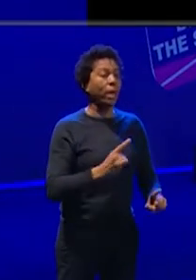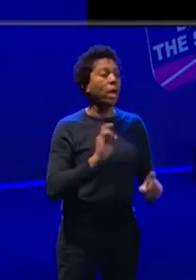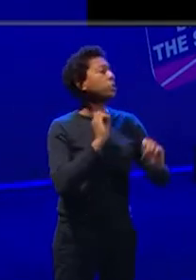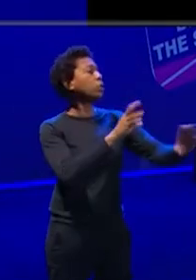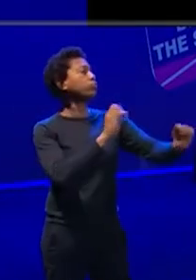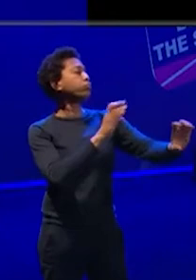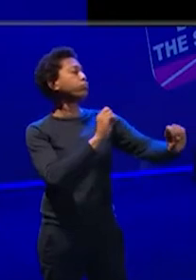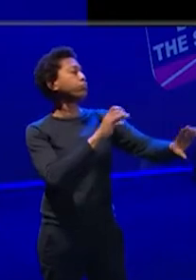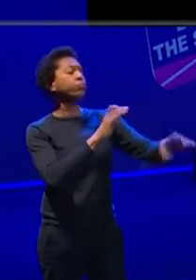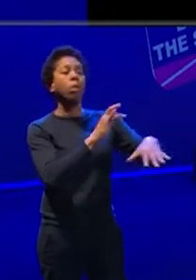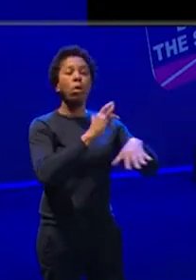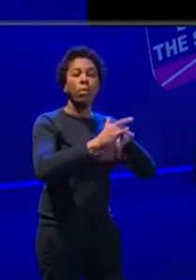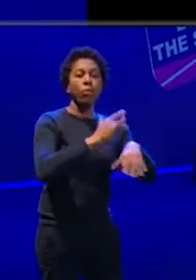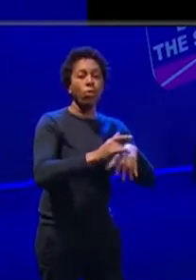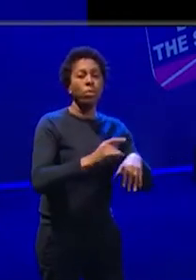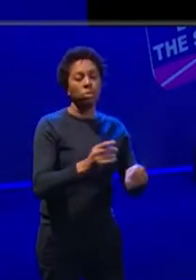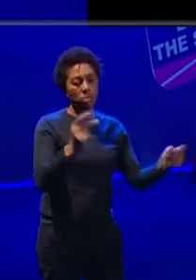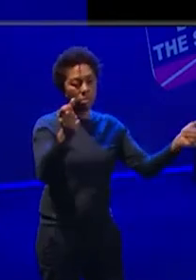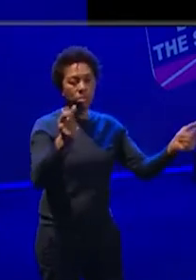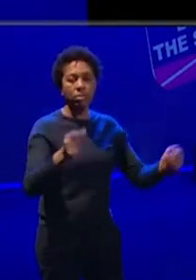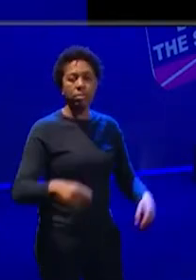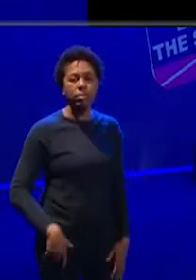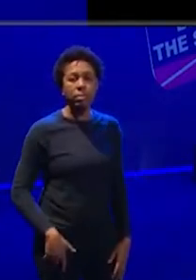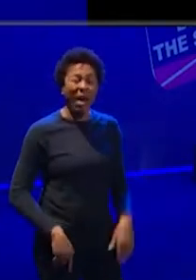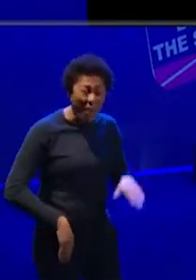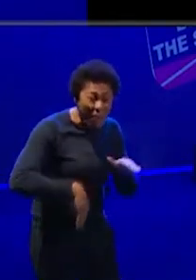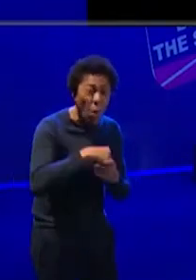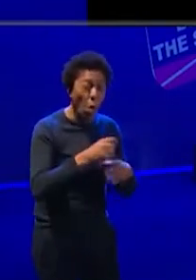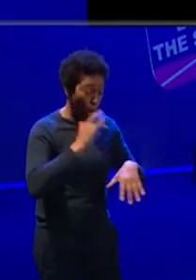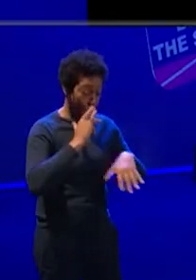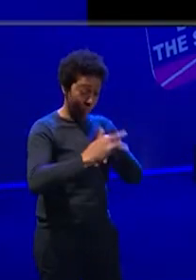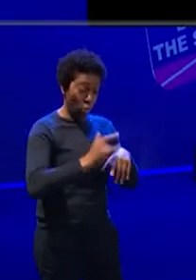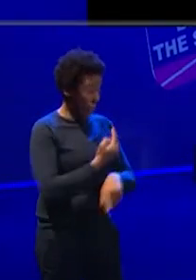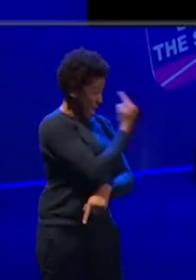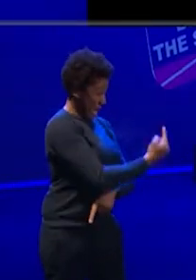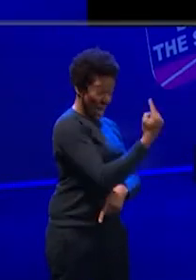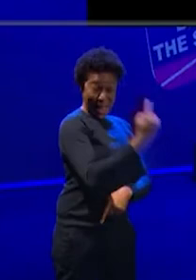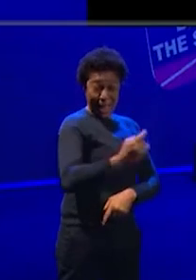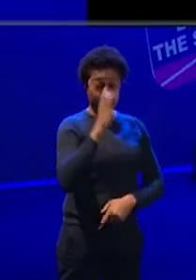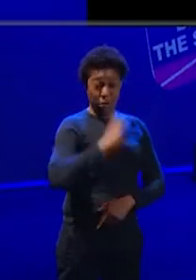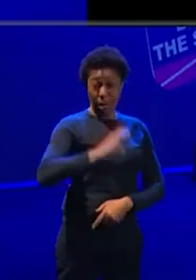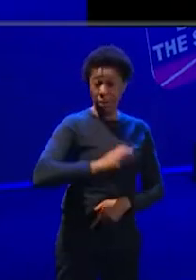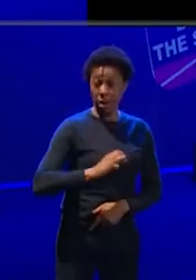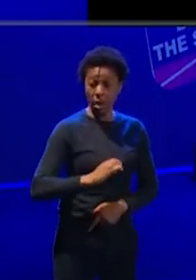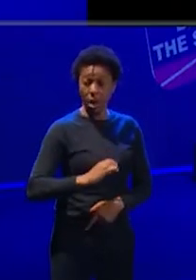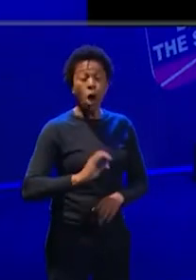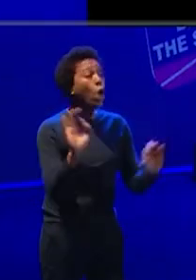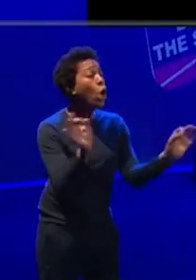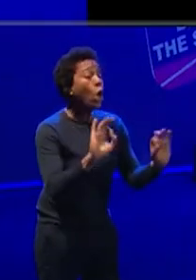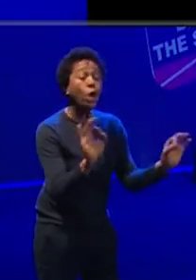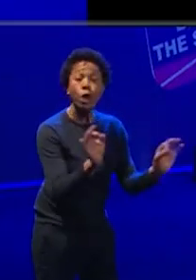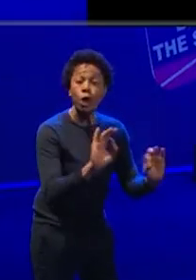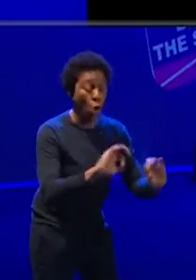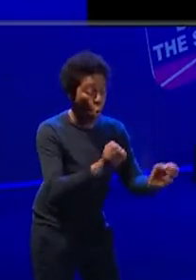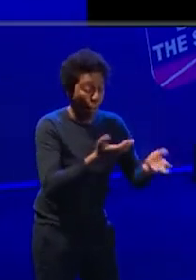deliver a performance, like a performance of every character in this show, and that production has